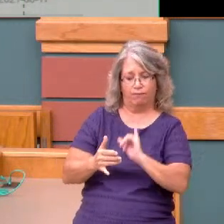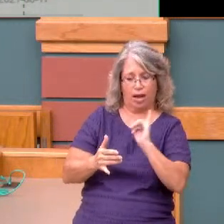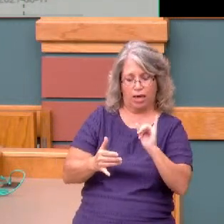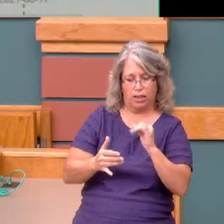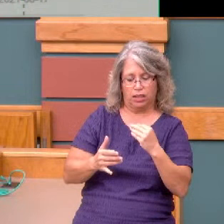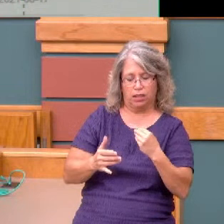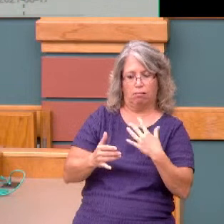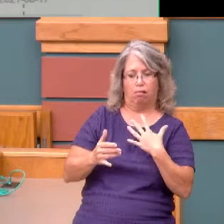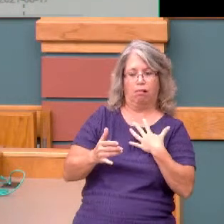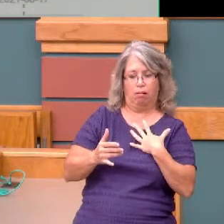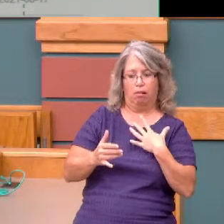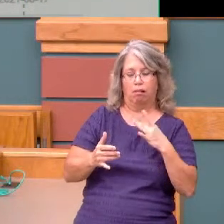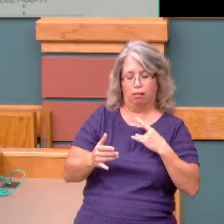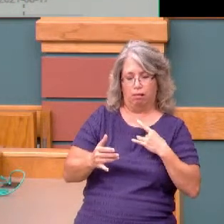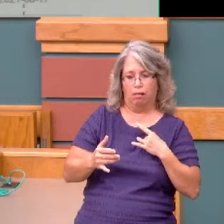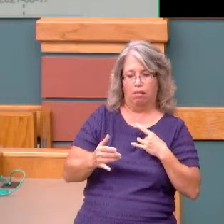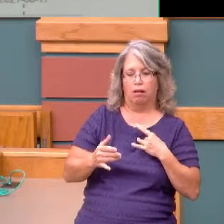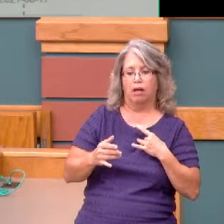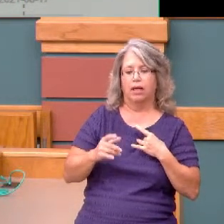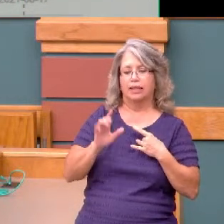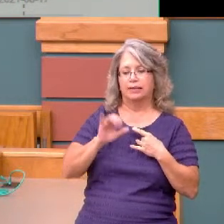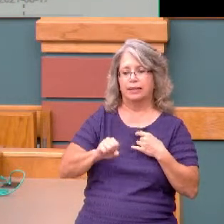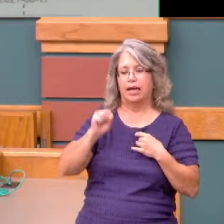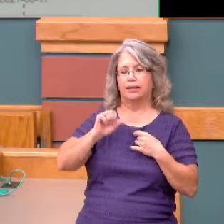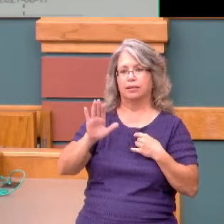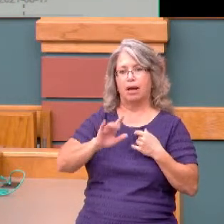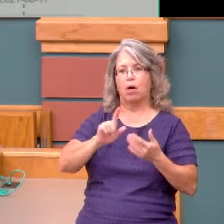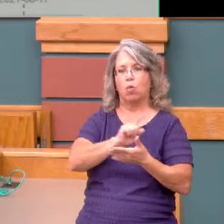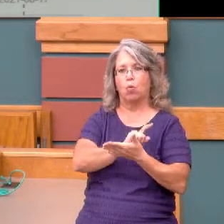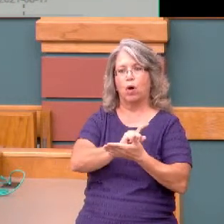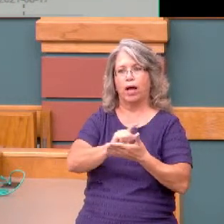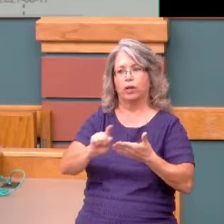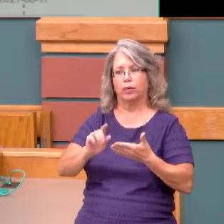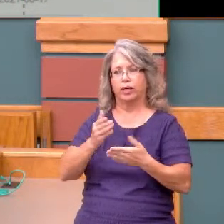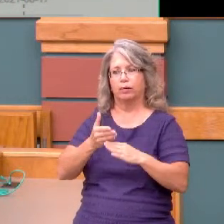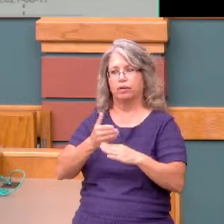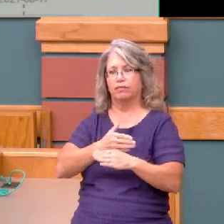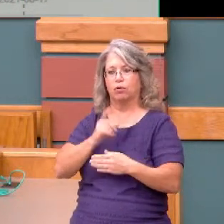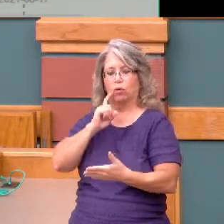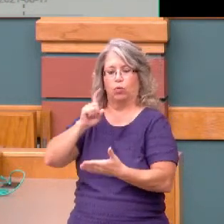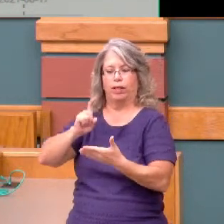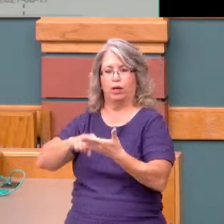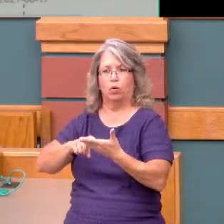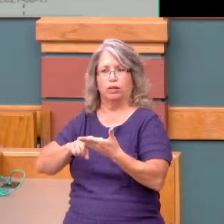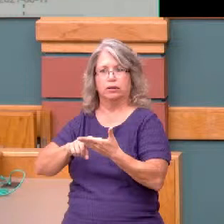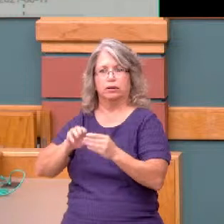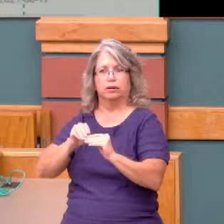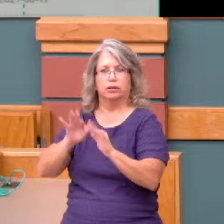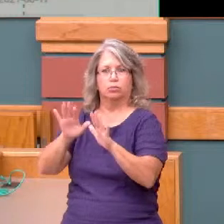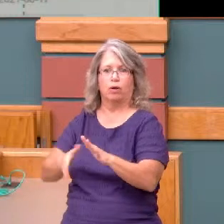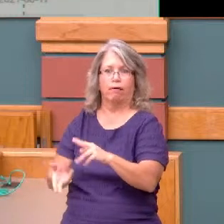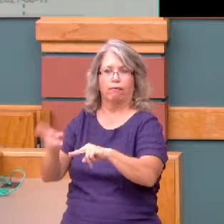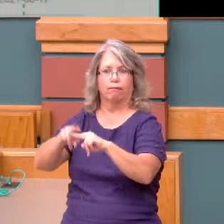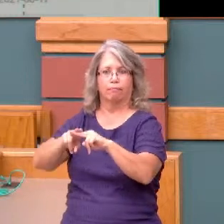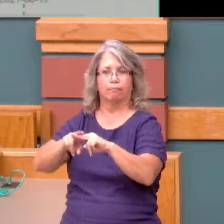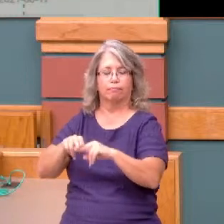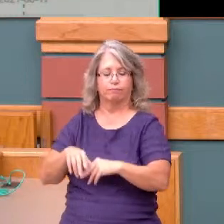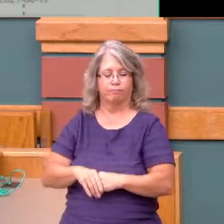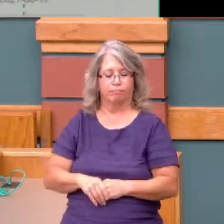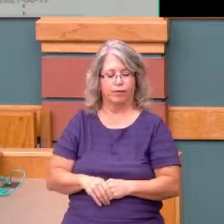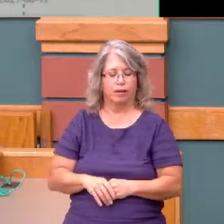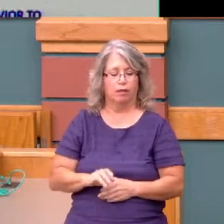and we're estimating the transmission rate, we're really estimating it for about a week ago. So these are our two